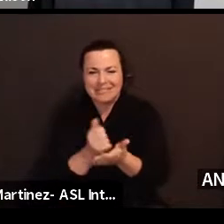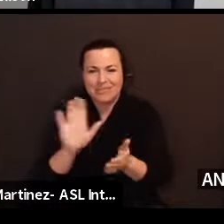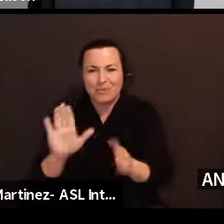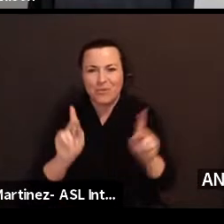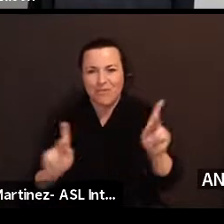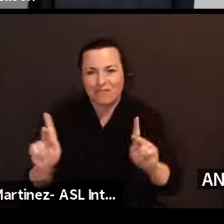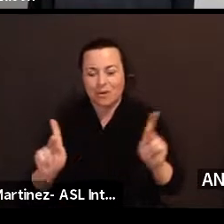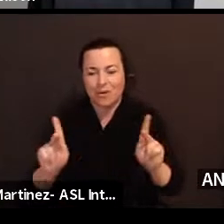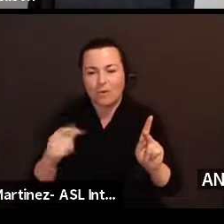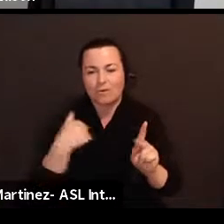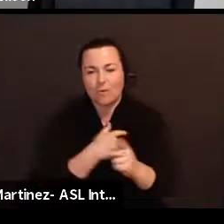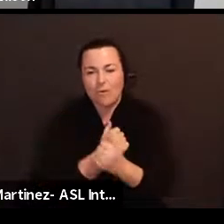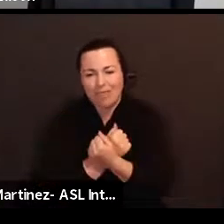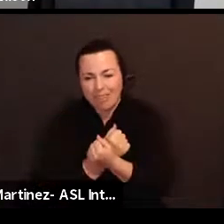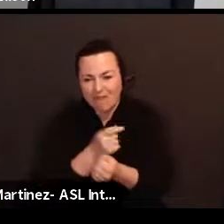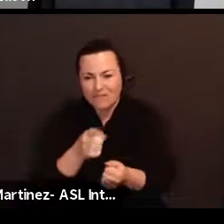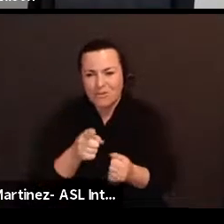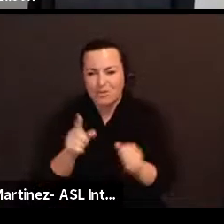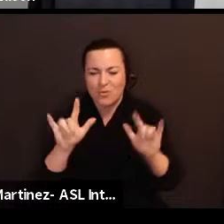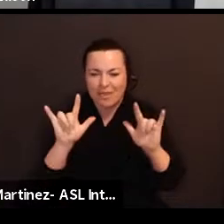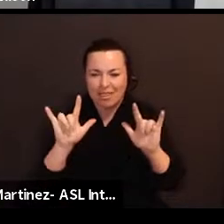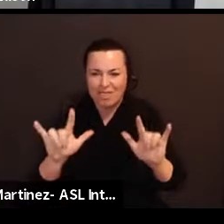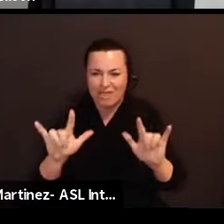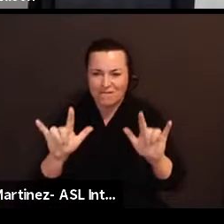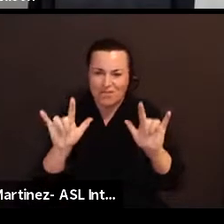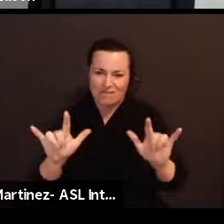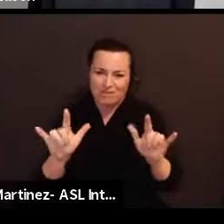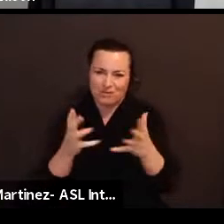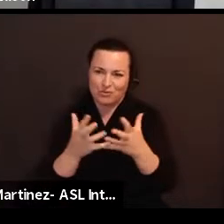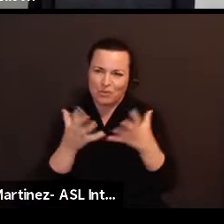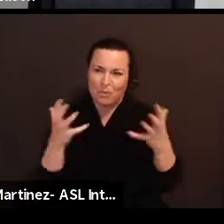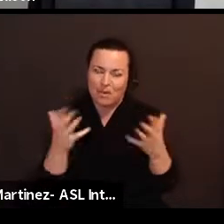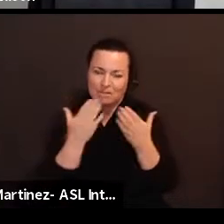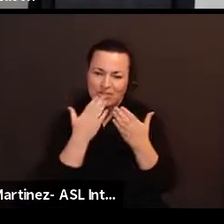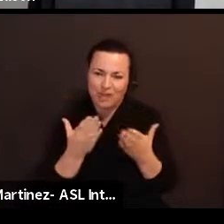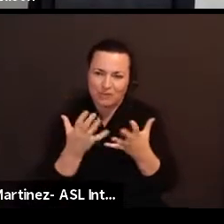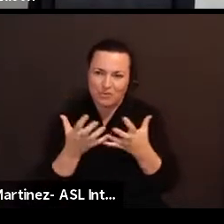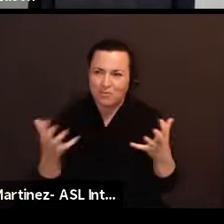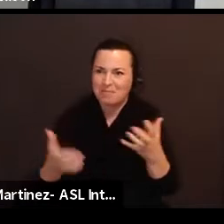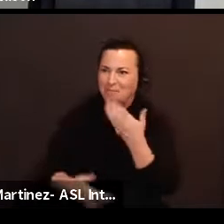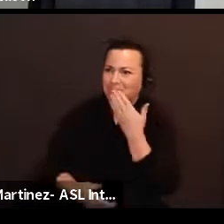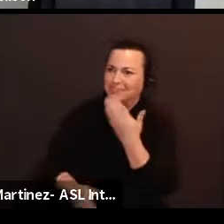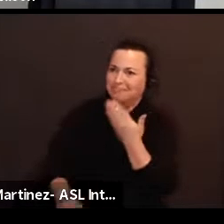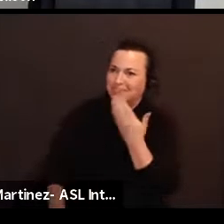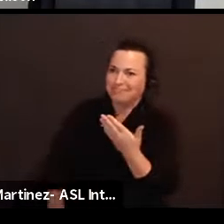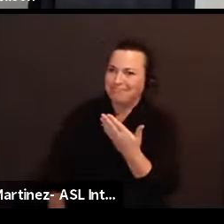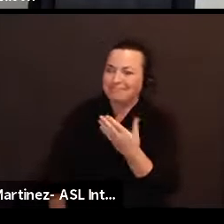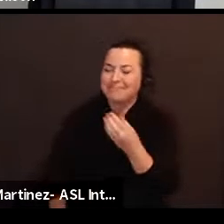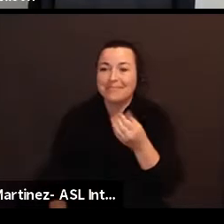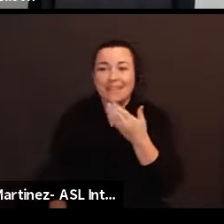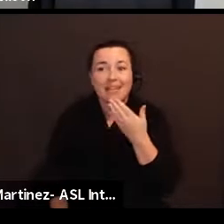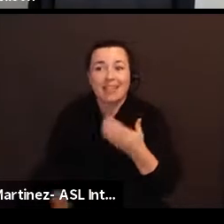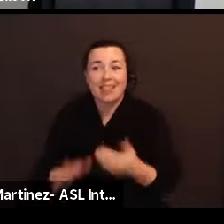love you. We love you. Thank you so much, so much. And ladies and gentlemen, that was the words